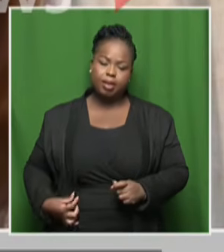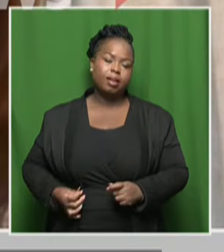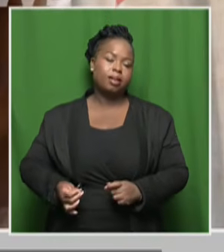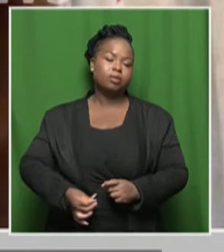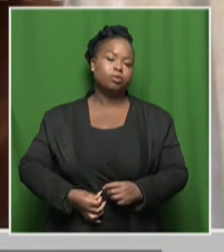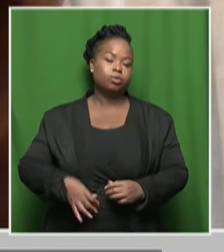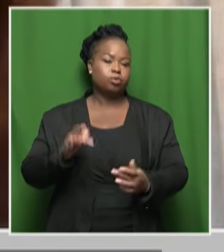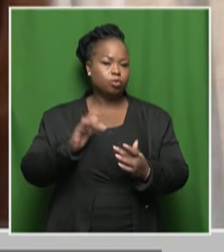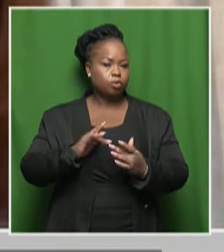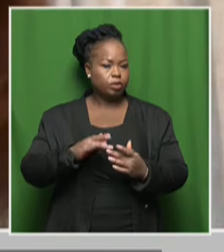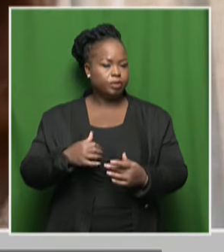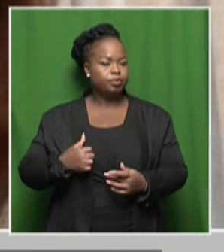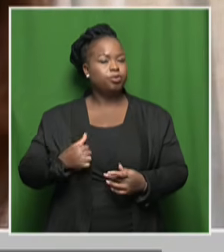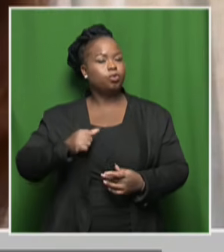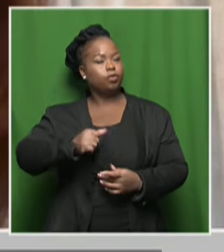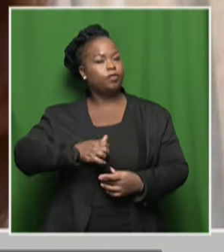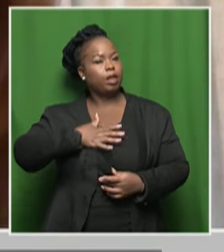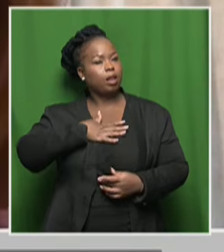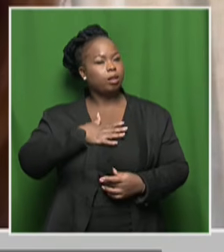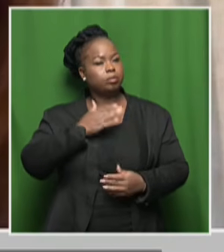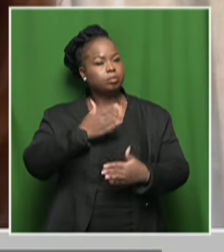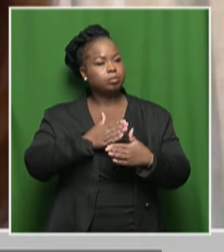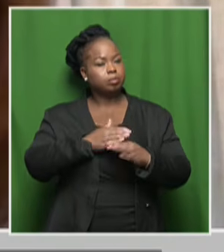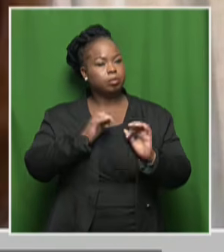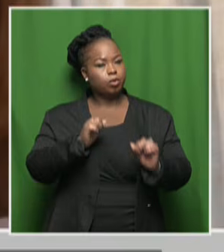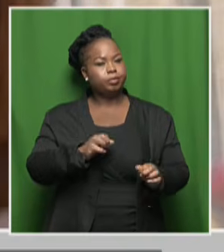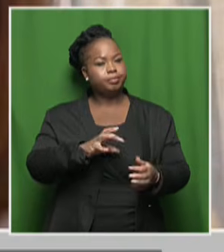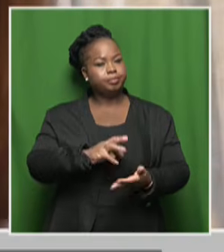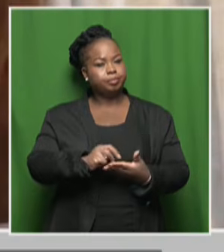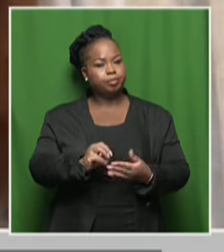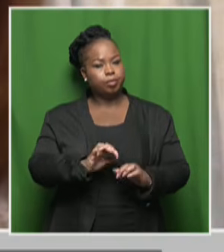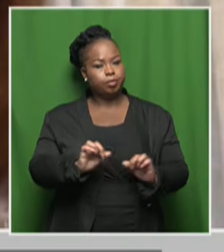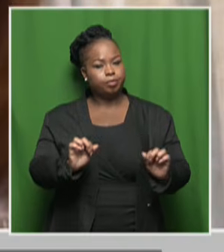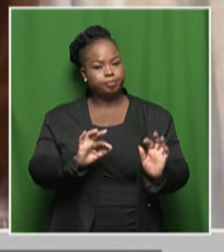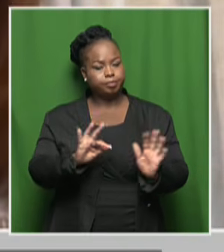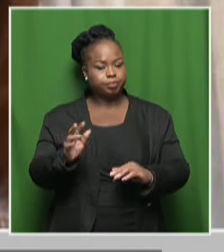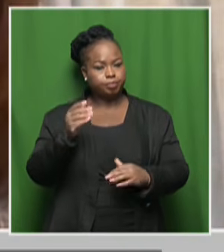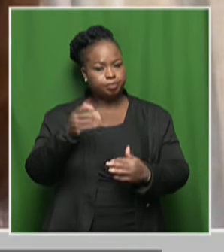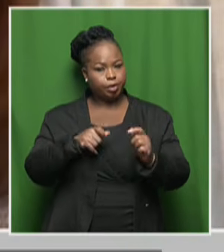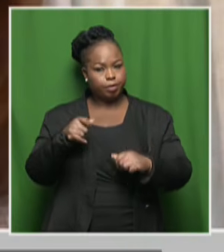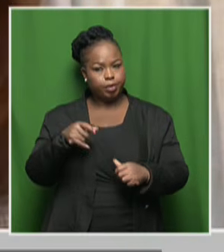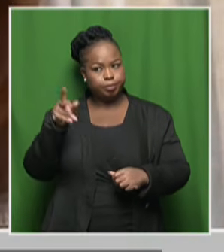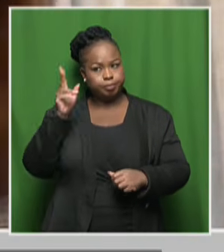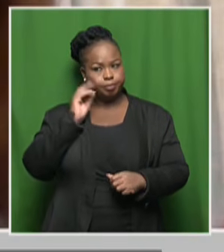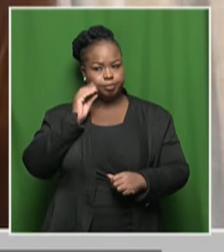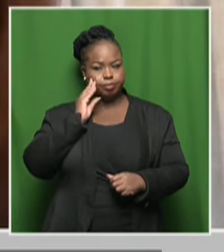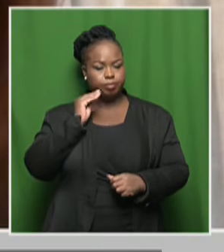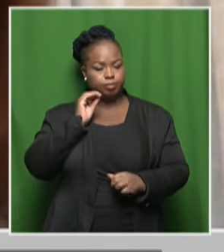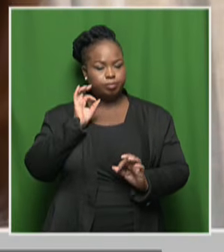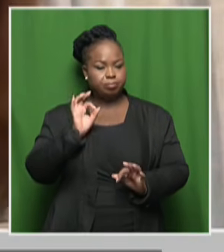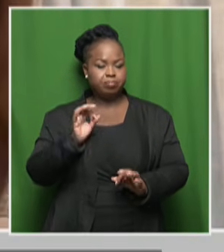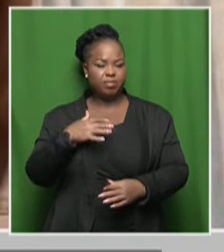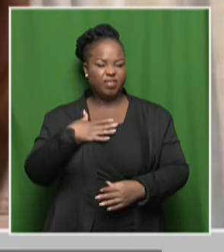public, and to feel how their works and how their messages go through,